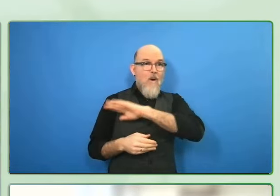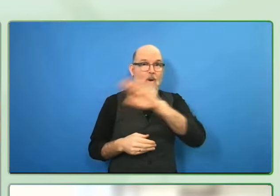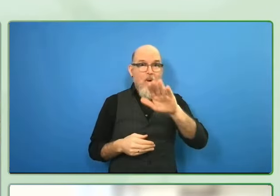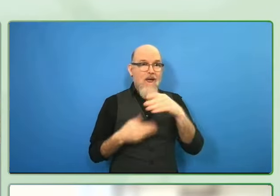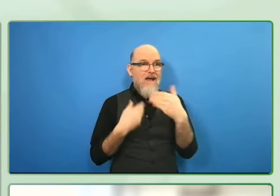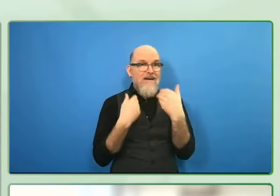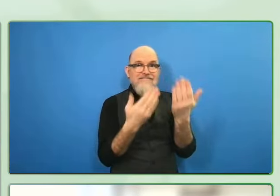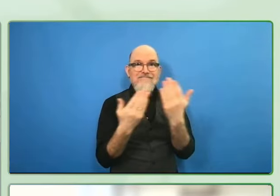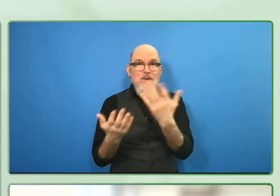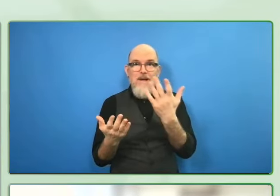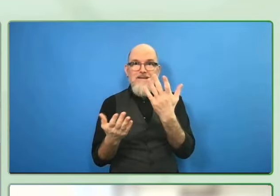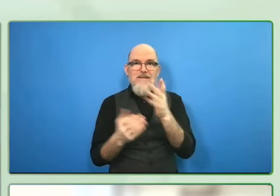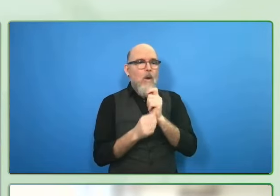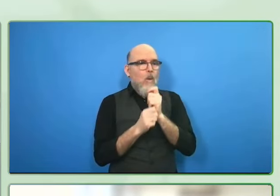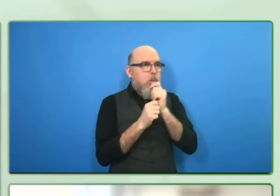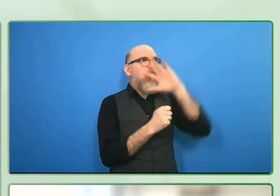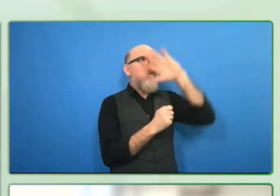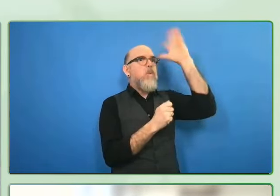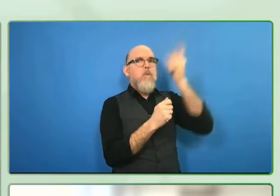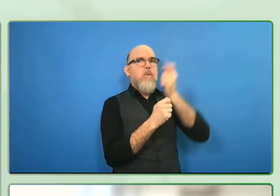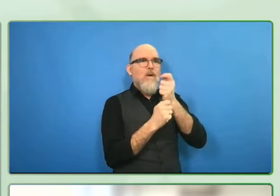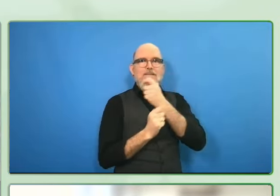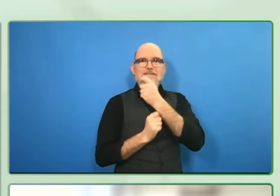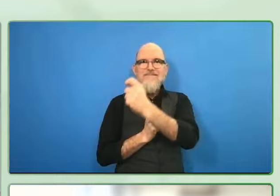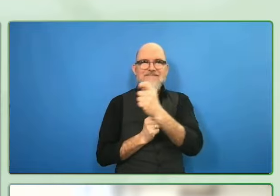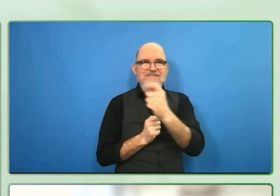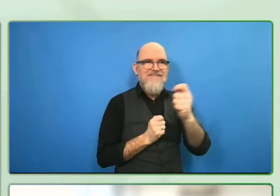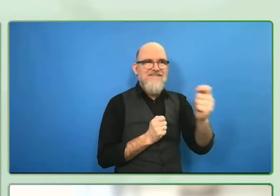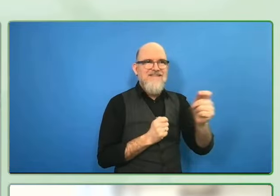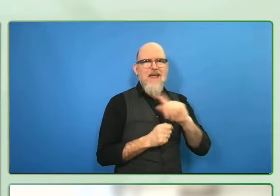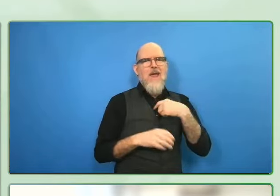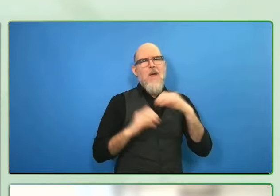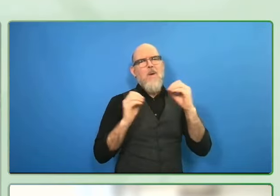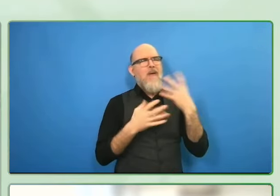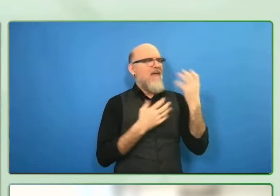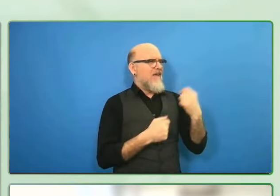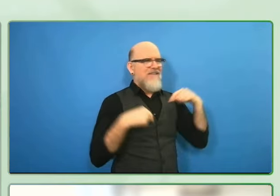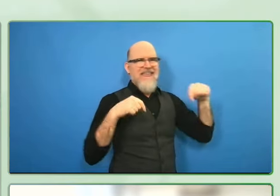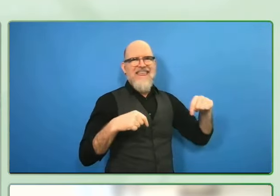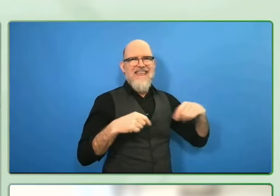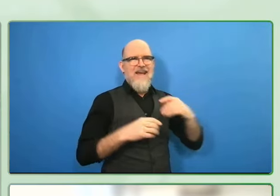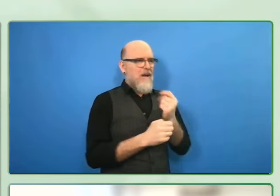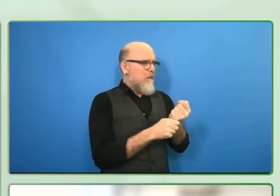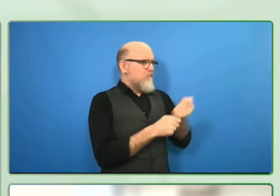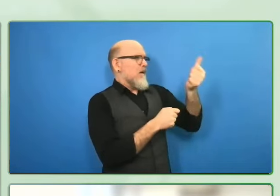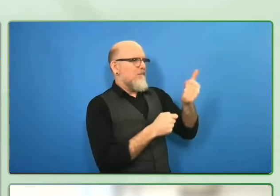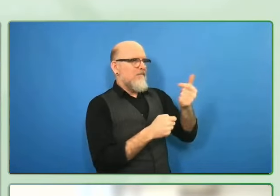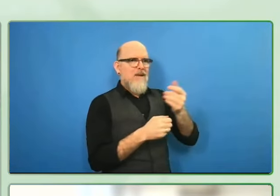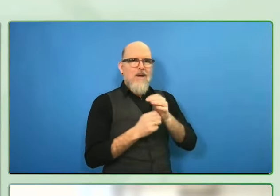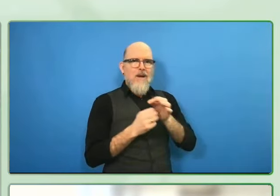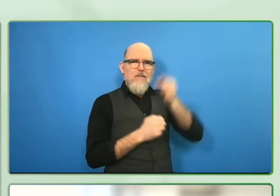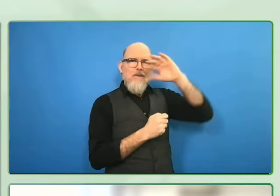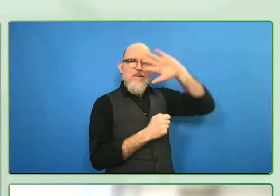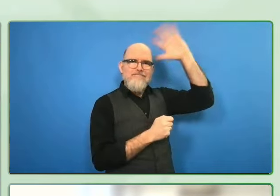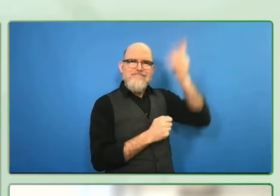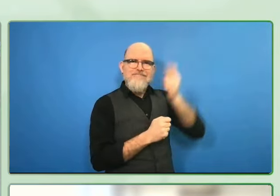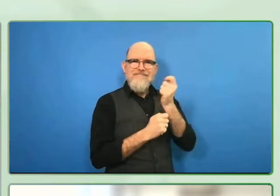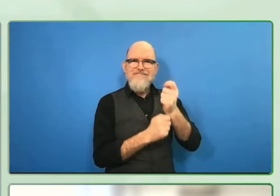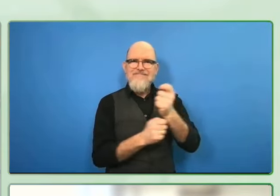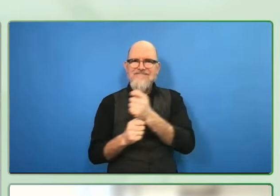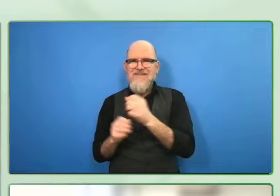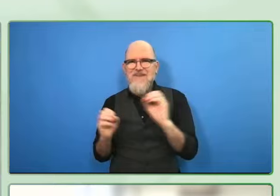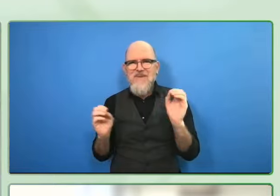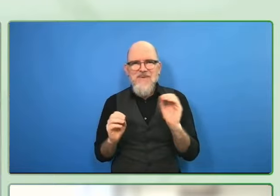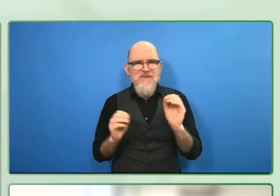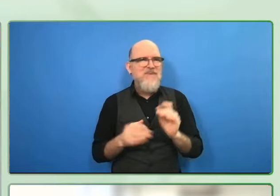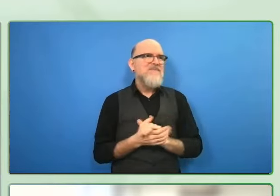I asked, but somehow it just didn't happen. But we do have some real, genuine hard copies, because I'm increasingly of a mind